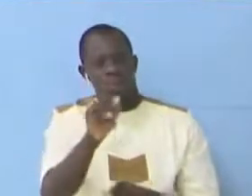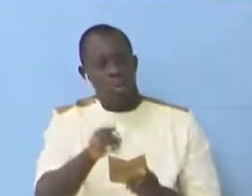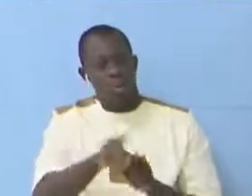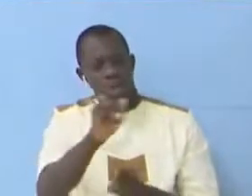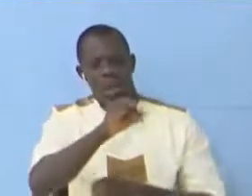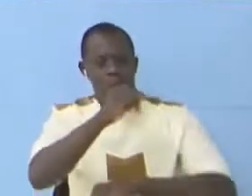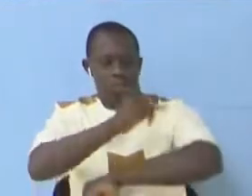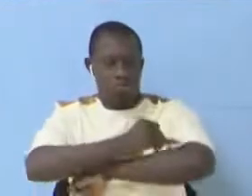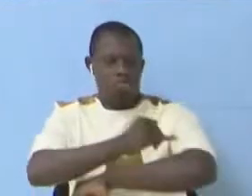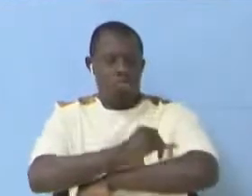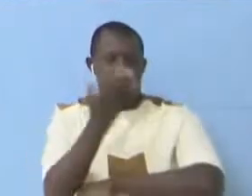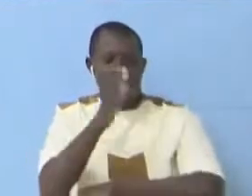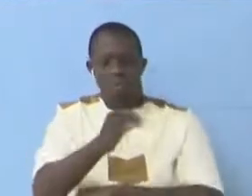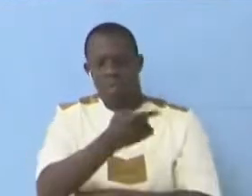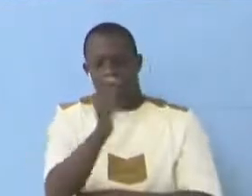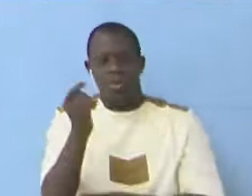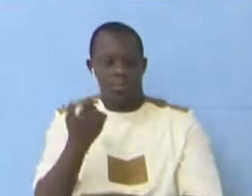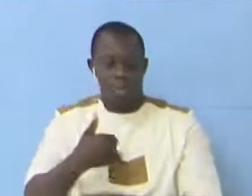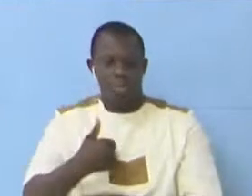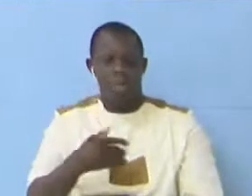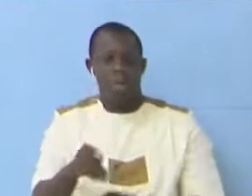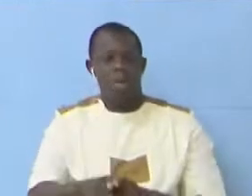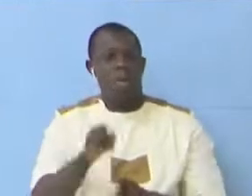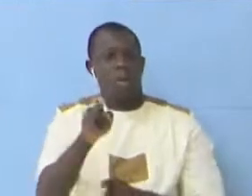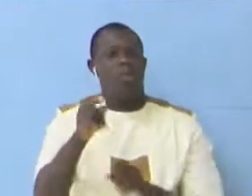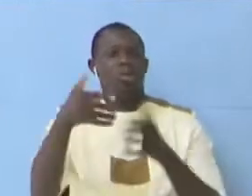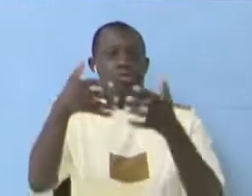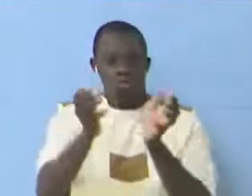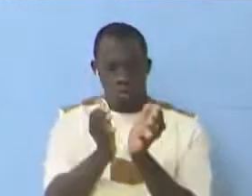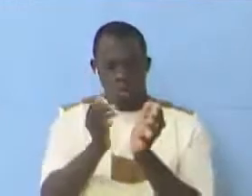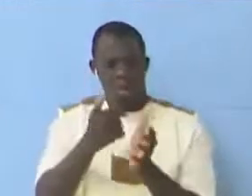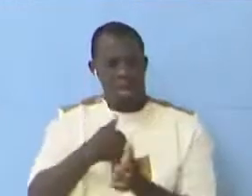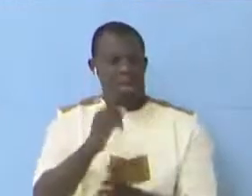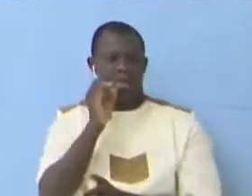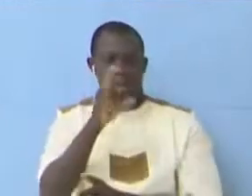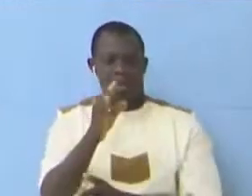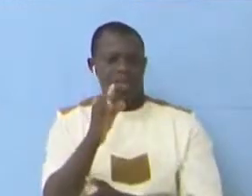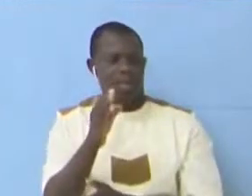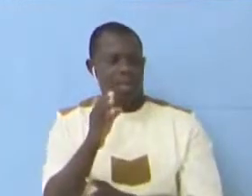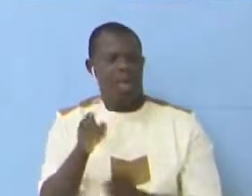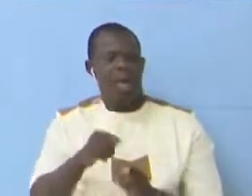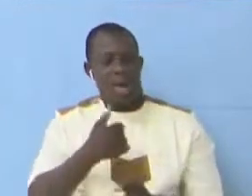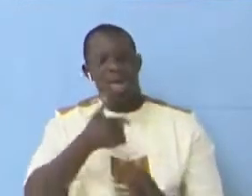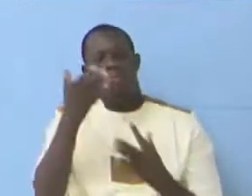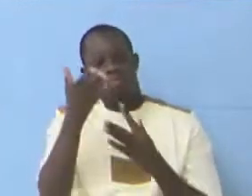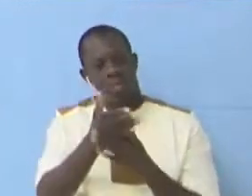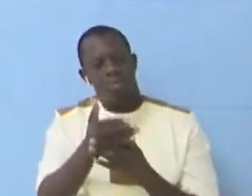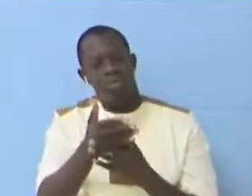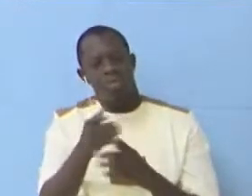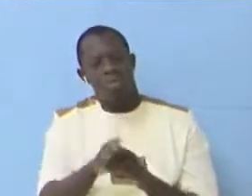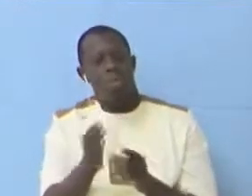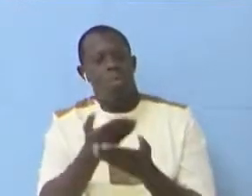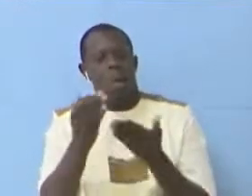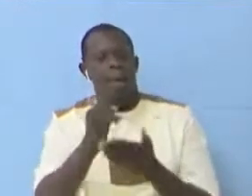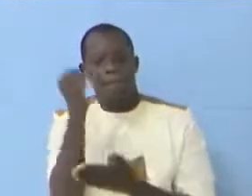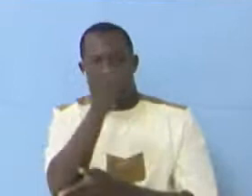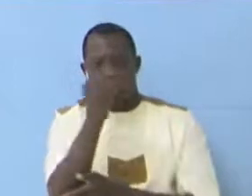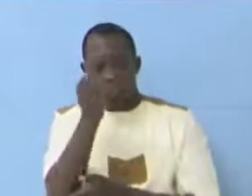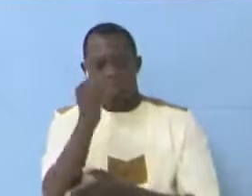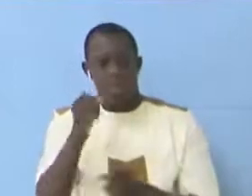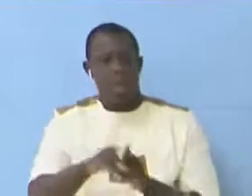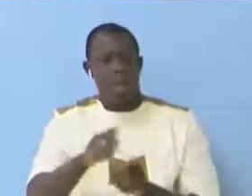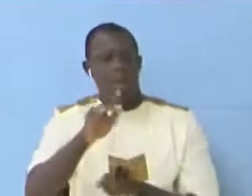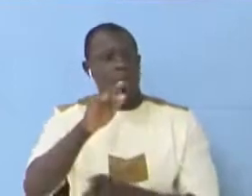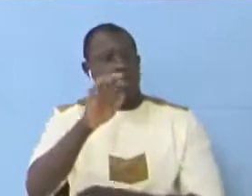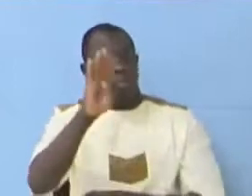Which institution did he come from? This was the group I said, I believed, because of bombardment, came from the